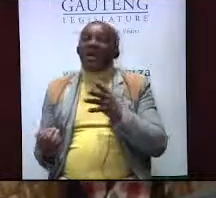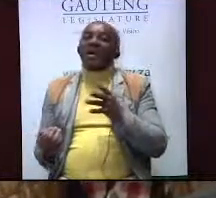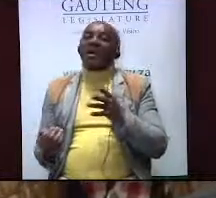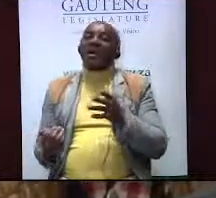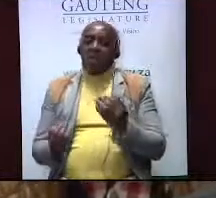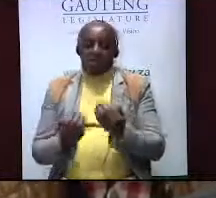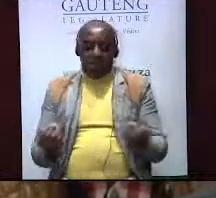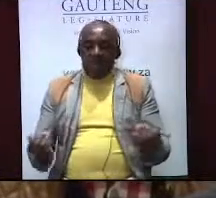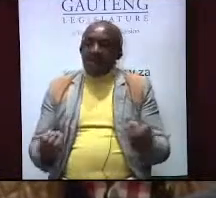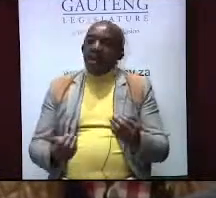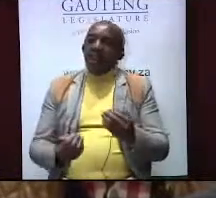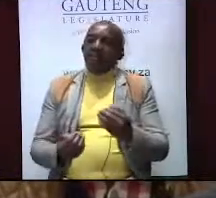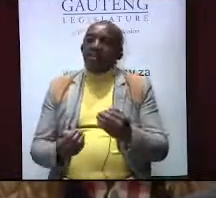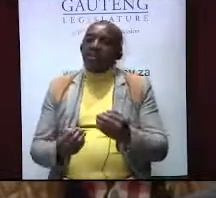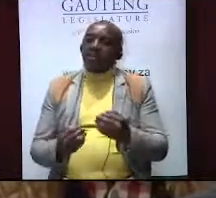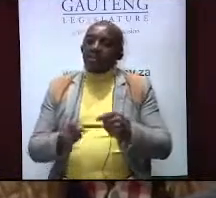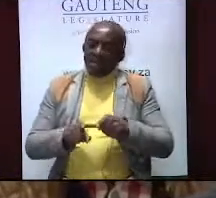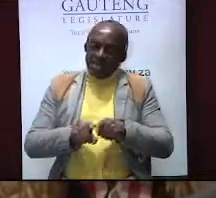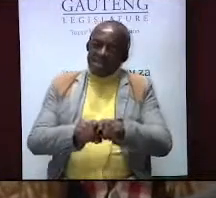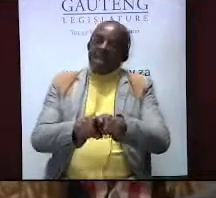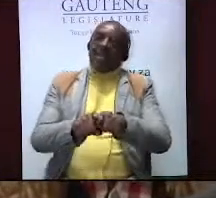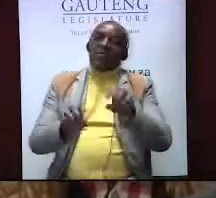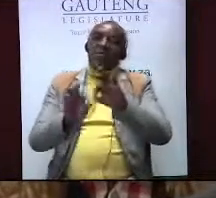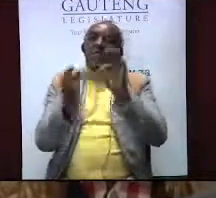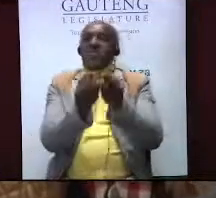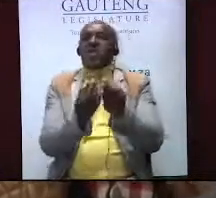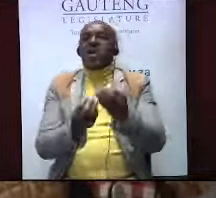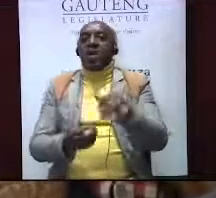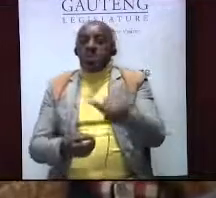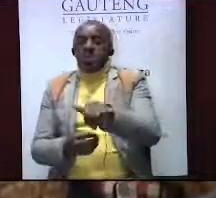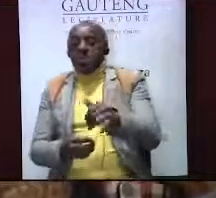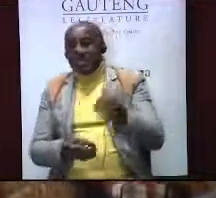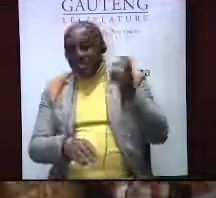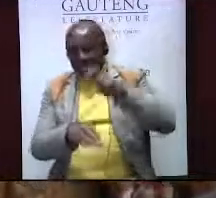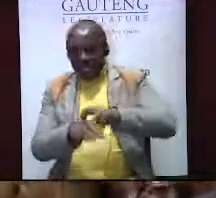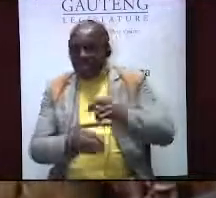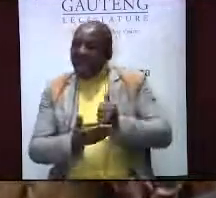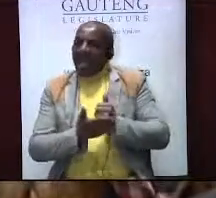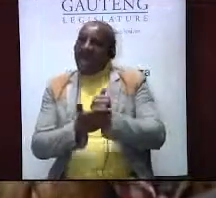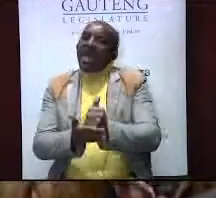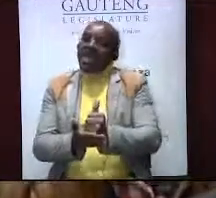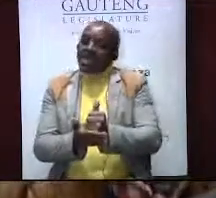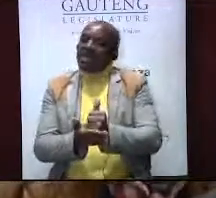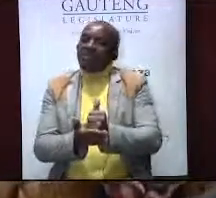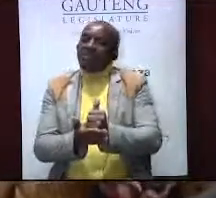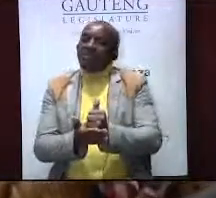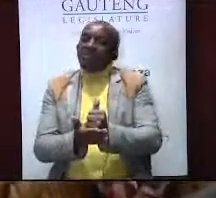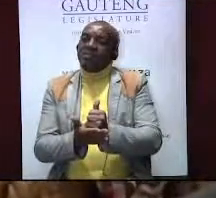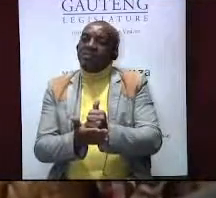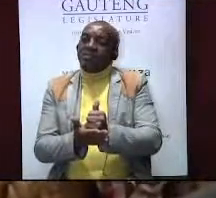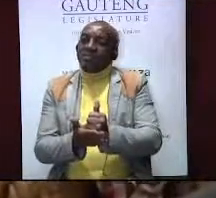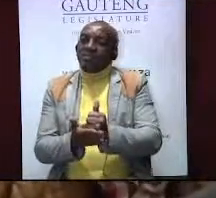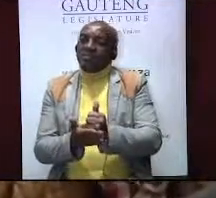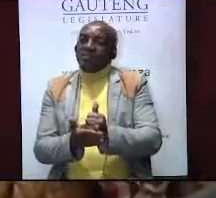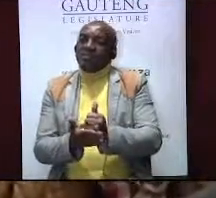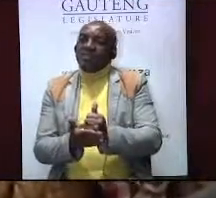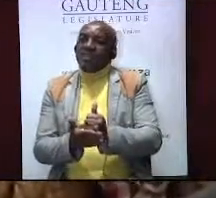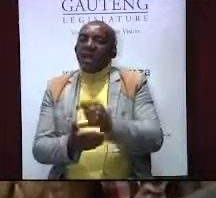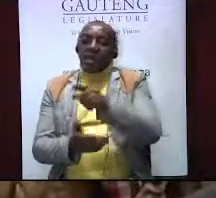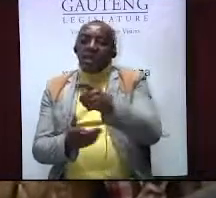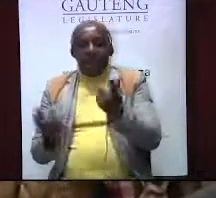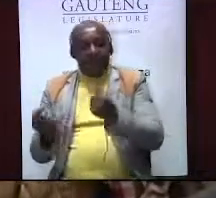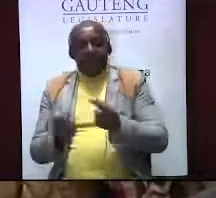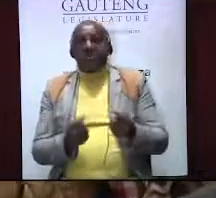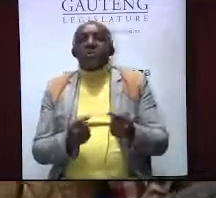thuso, the same abusing family ngwana o tswa mo yone o ya ko sekolong ha tsena ko sekolong o dira the practicality ya ko